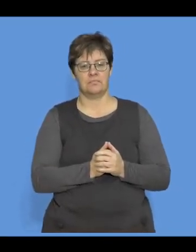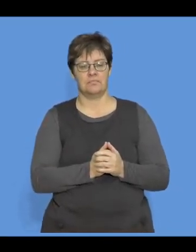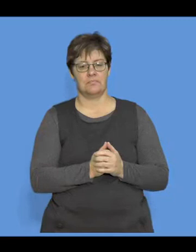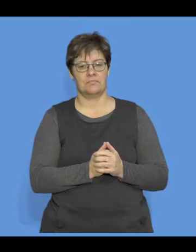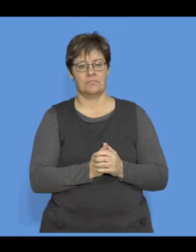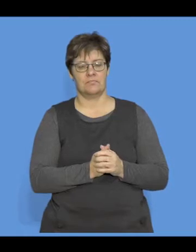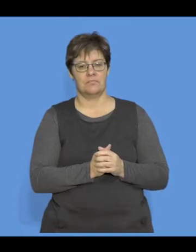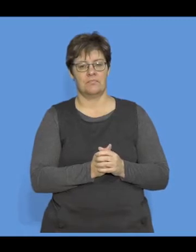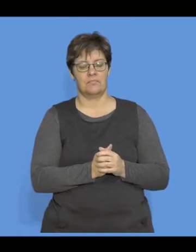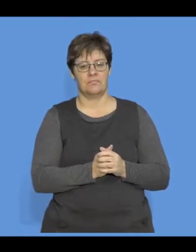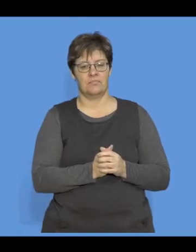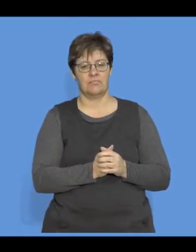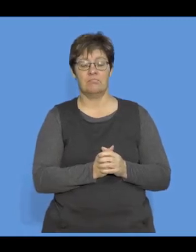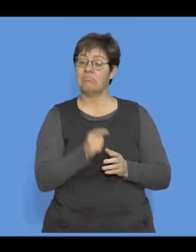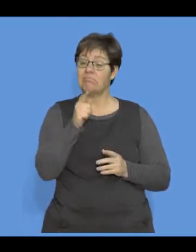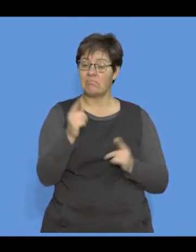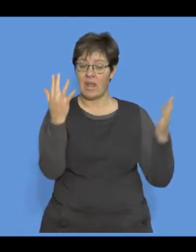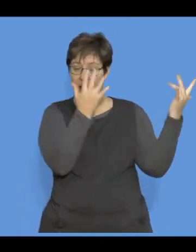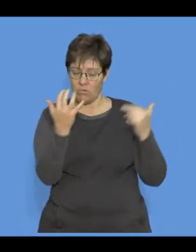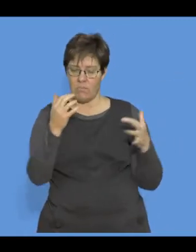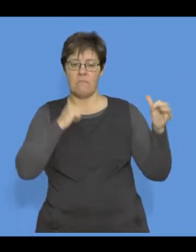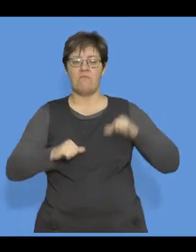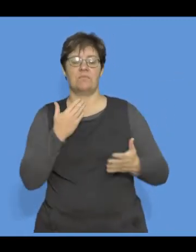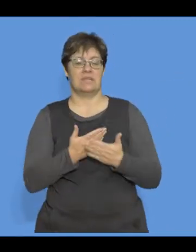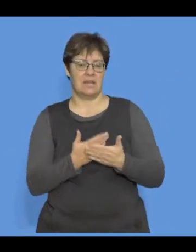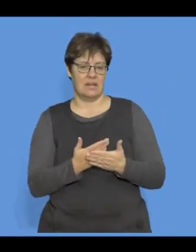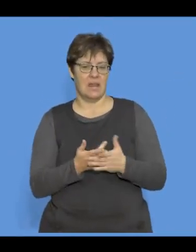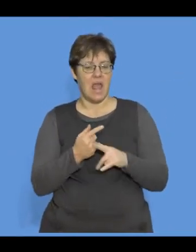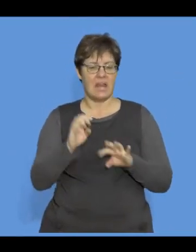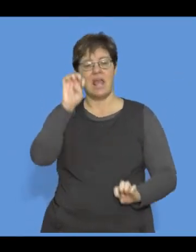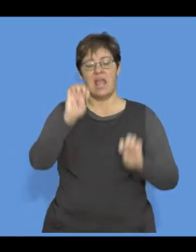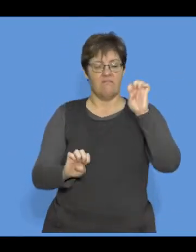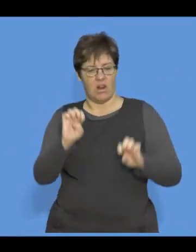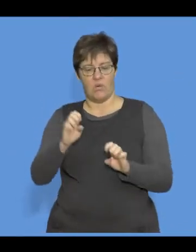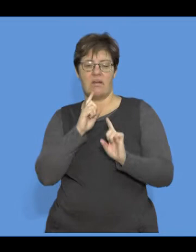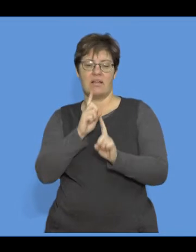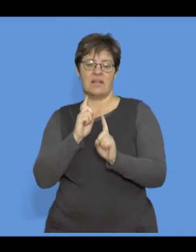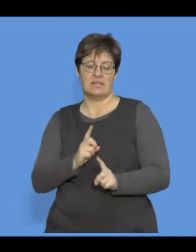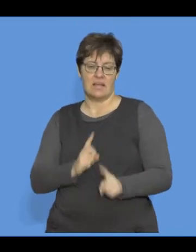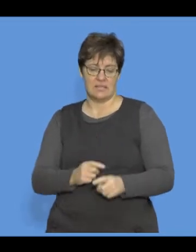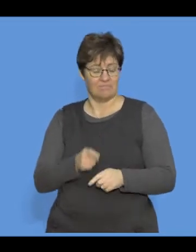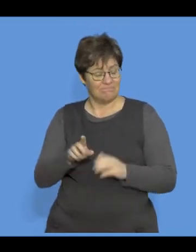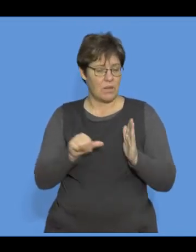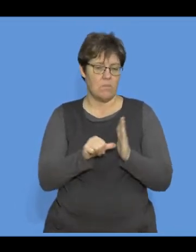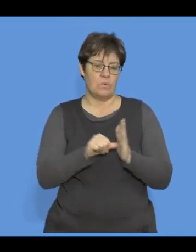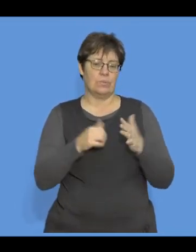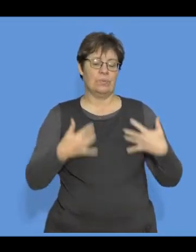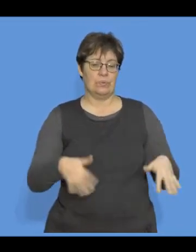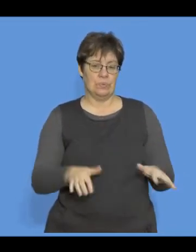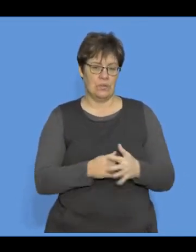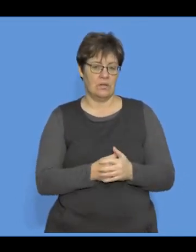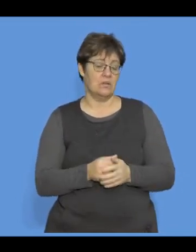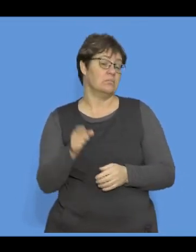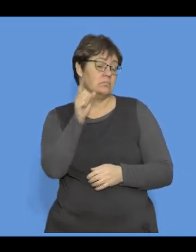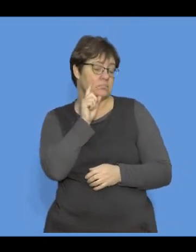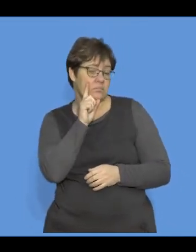And we can then perform those calculations and evaluate our answers. And that's very important. When you are